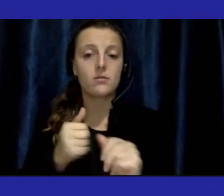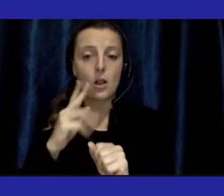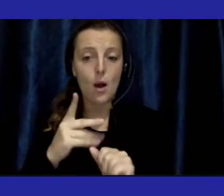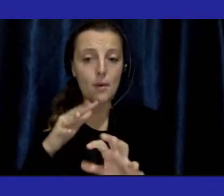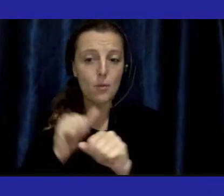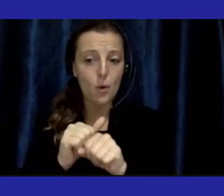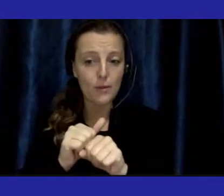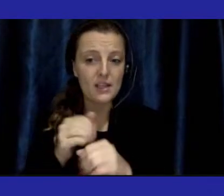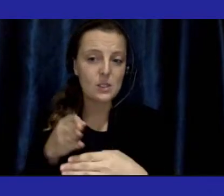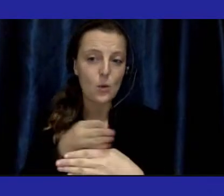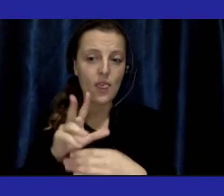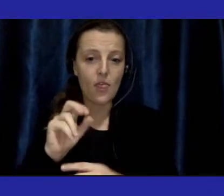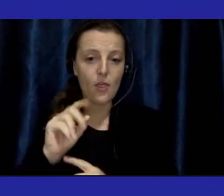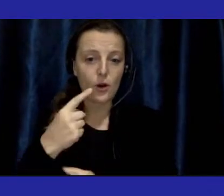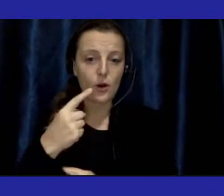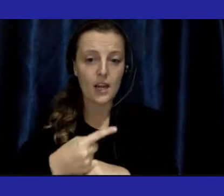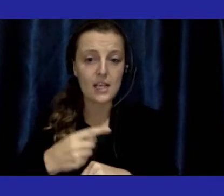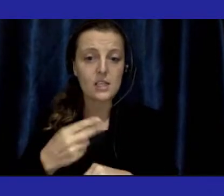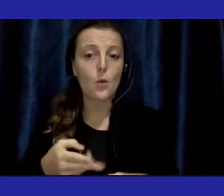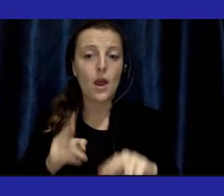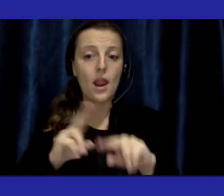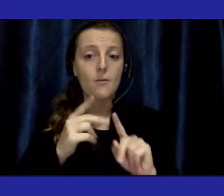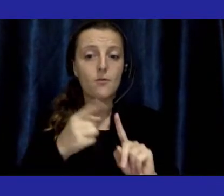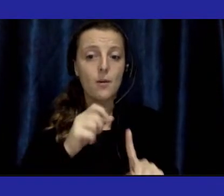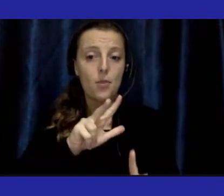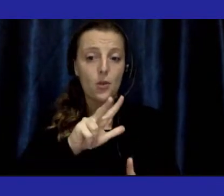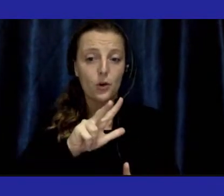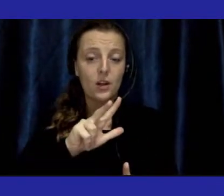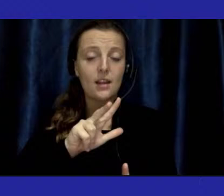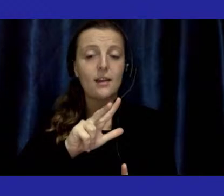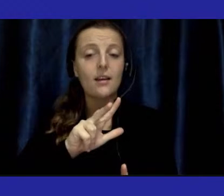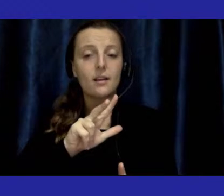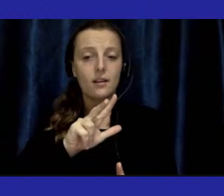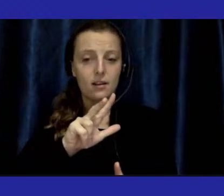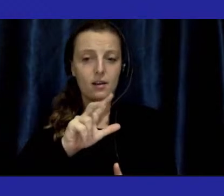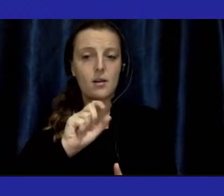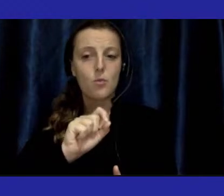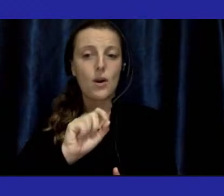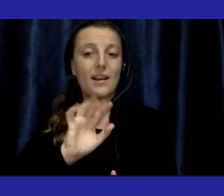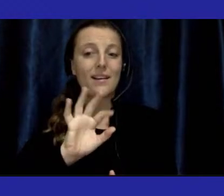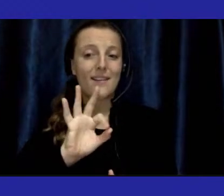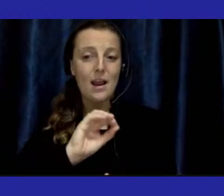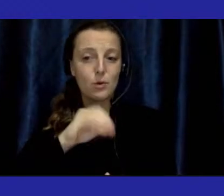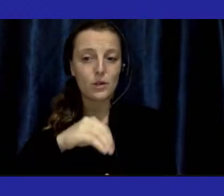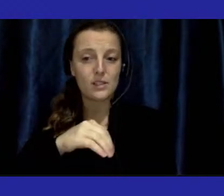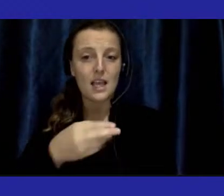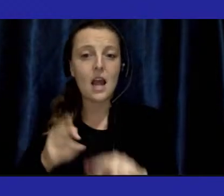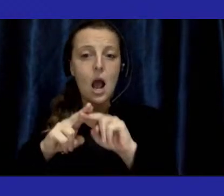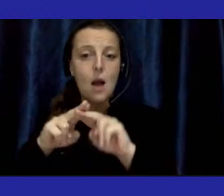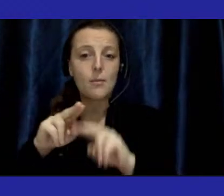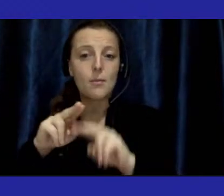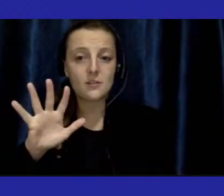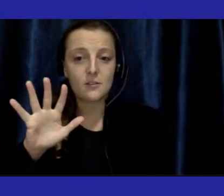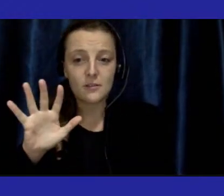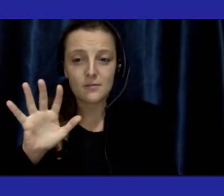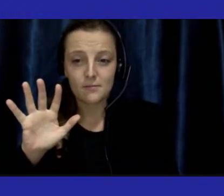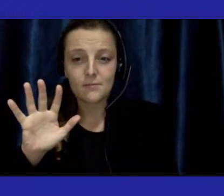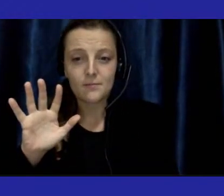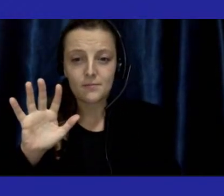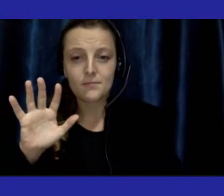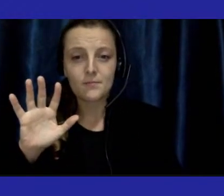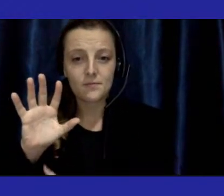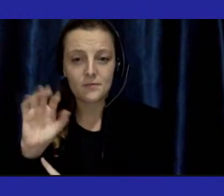63.9% to 65.4%. This is well above the target of 50%. You'll see some of these targets we've